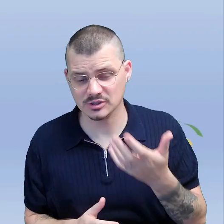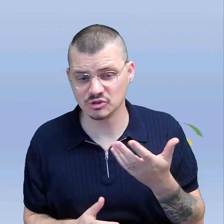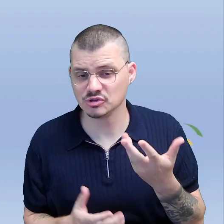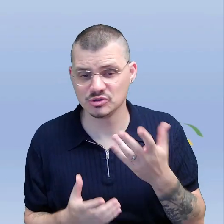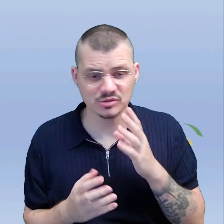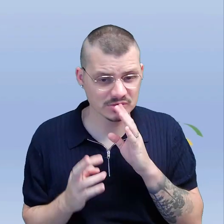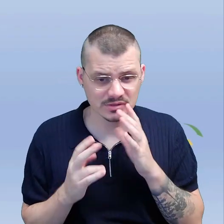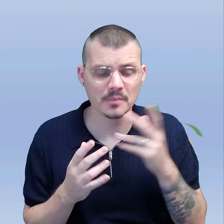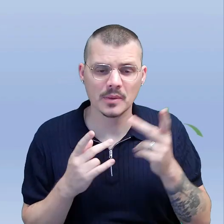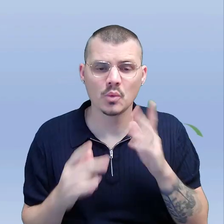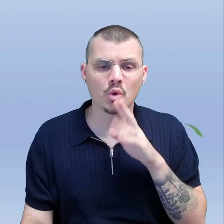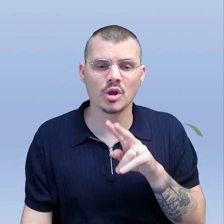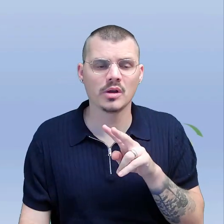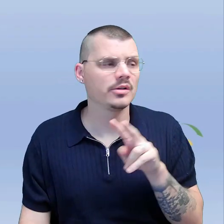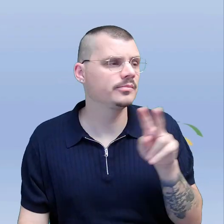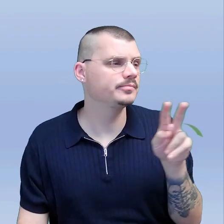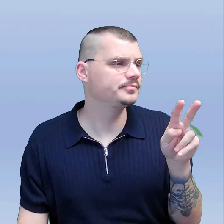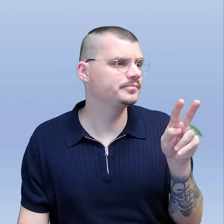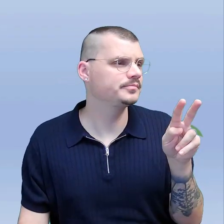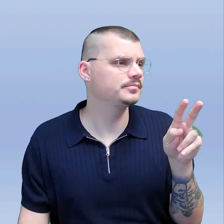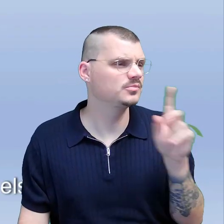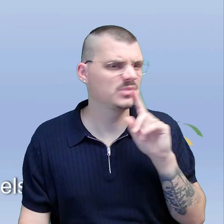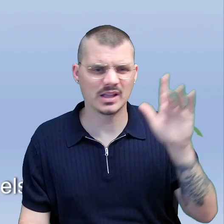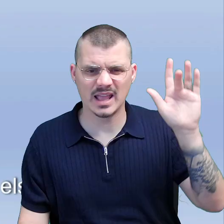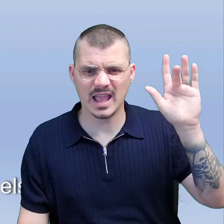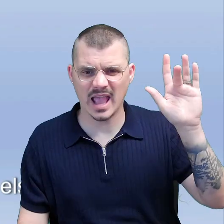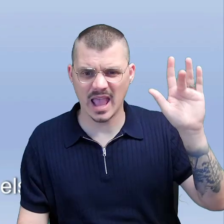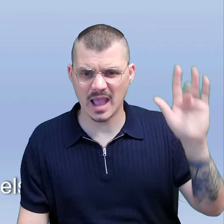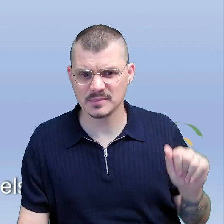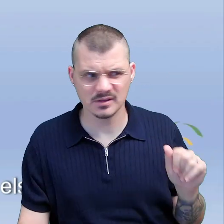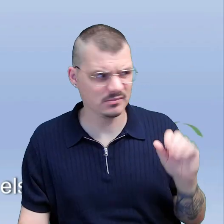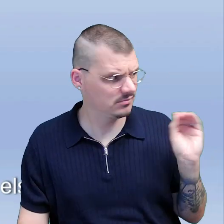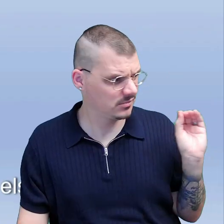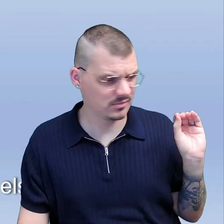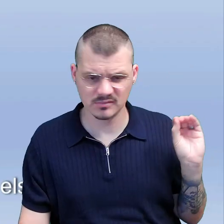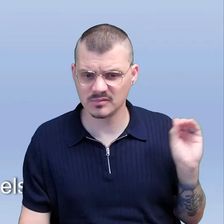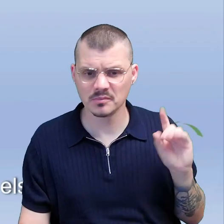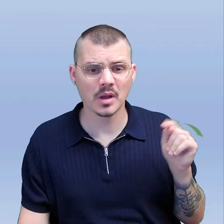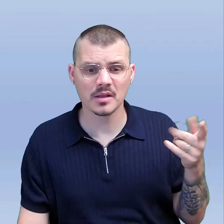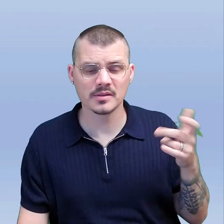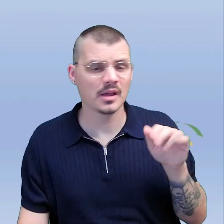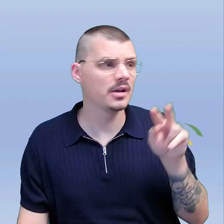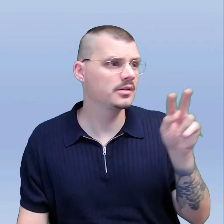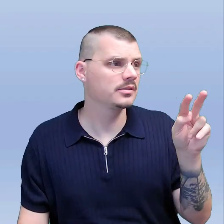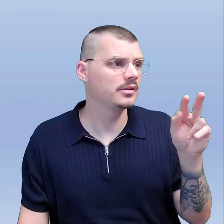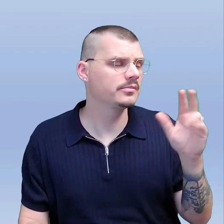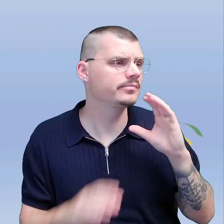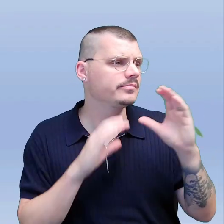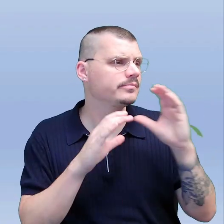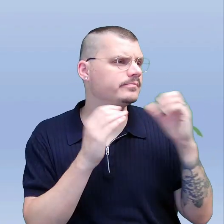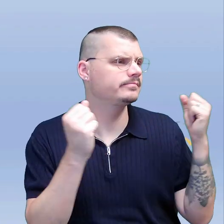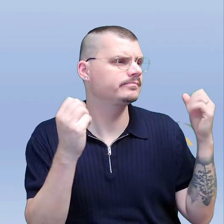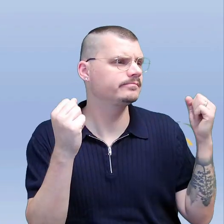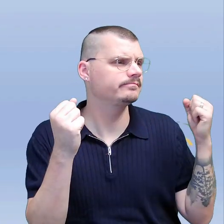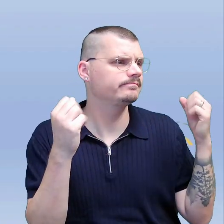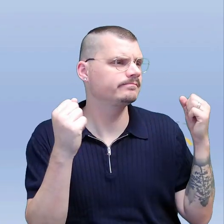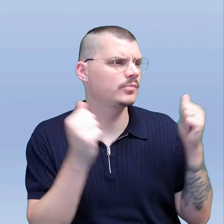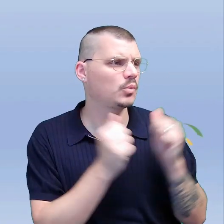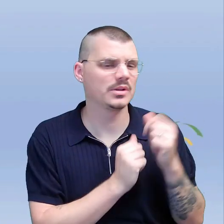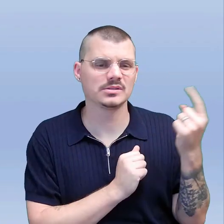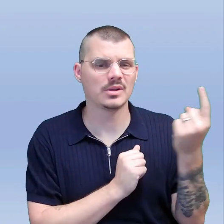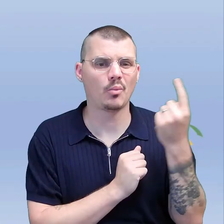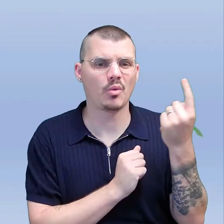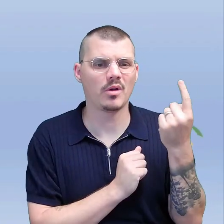speech. It's people looking off to the side at a place that looks empty to everybody else, and they're communing with